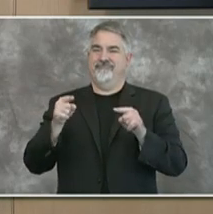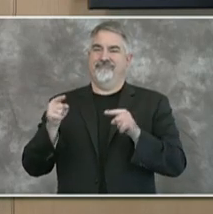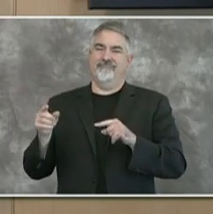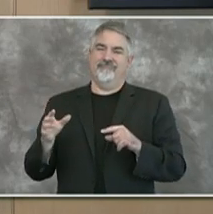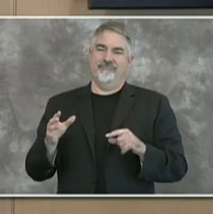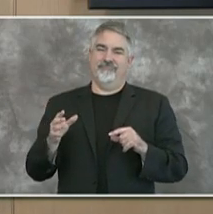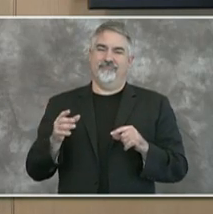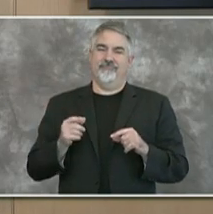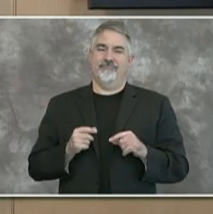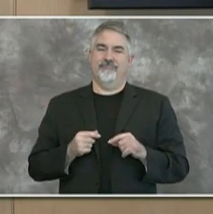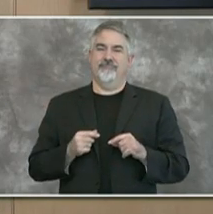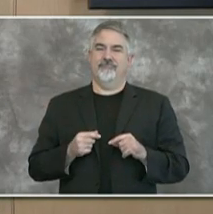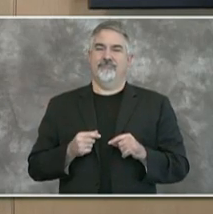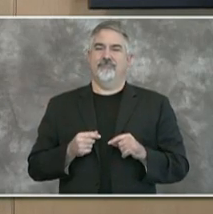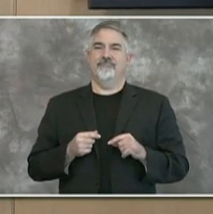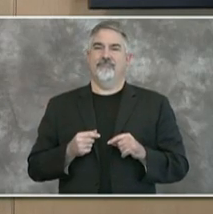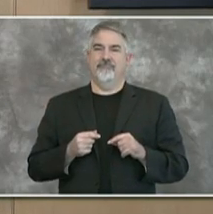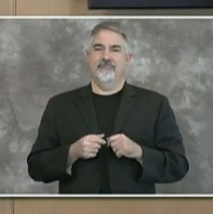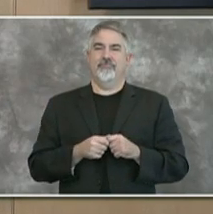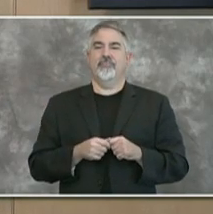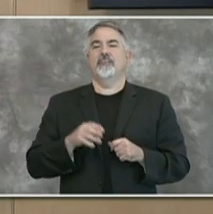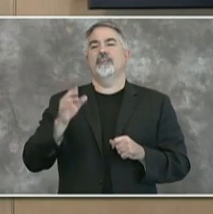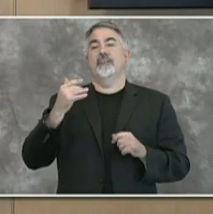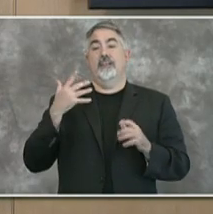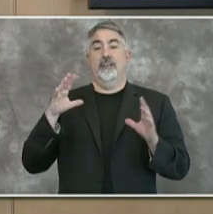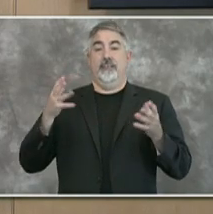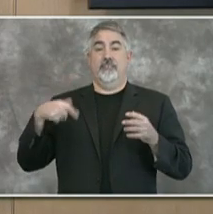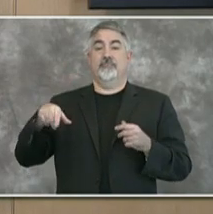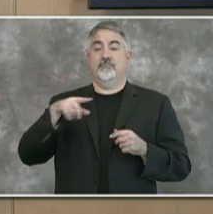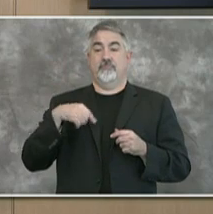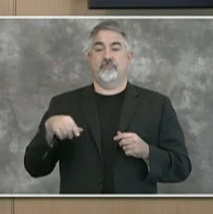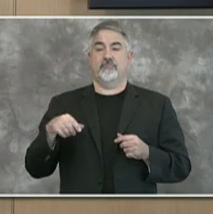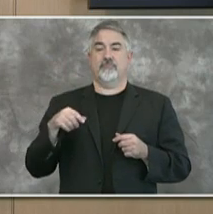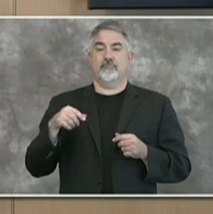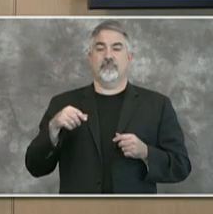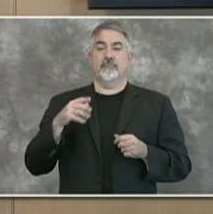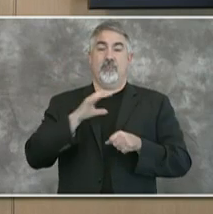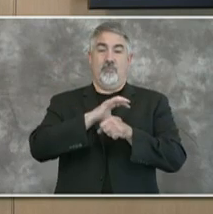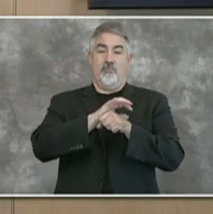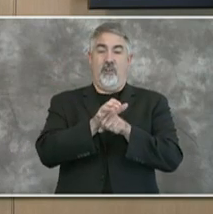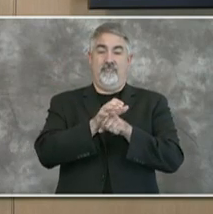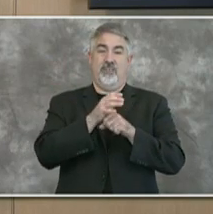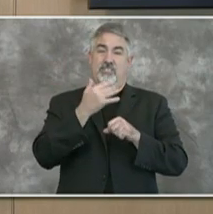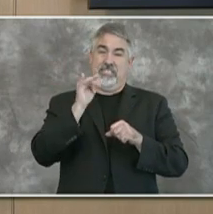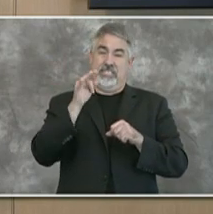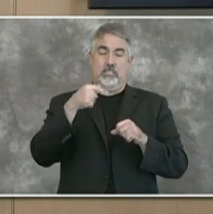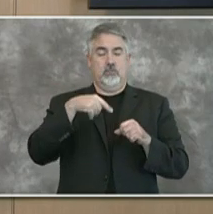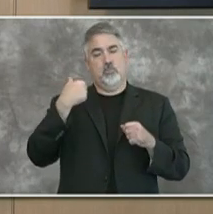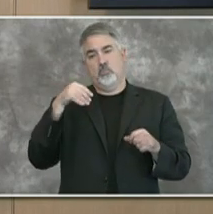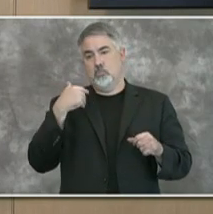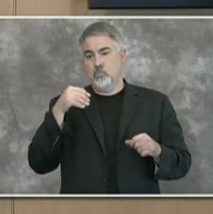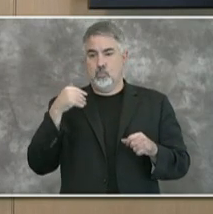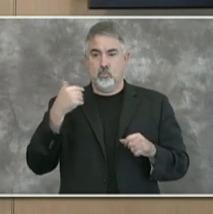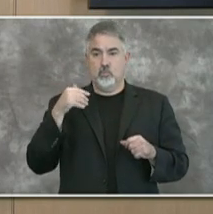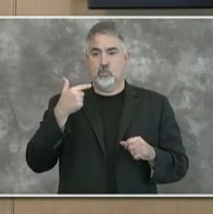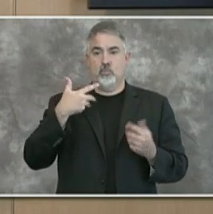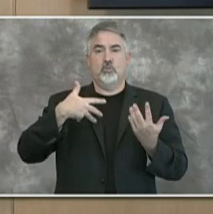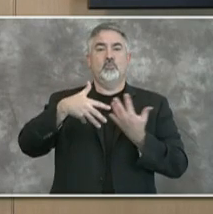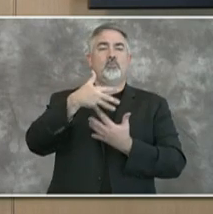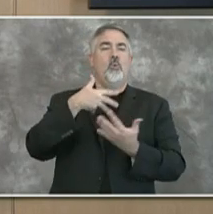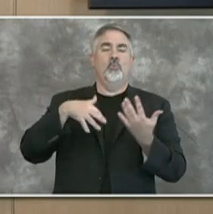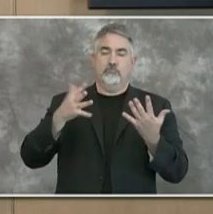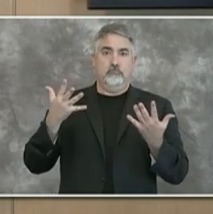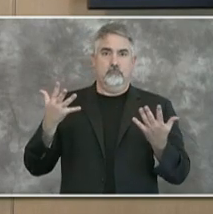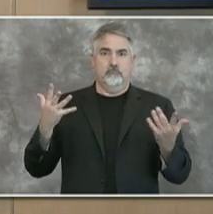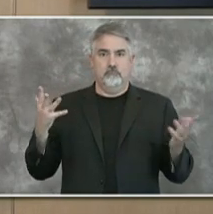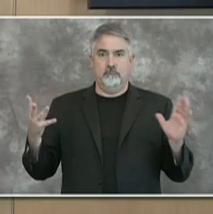that COVID-19 is particularly difficult for those who are most socially vulnerable. People without places to